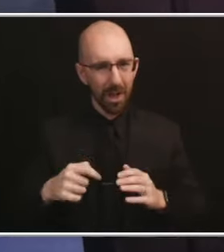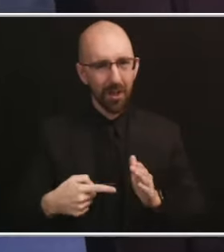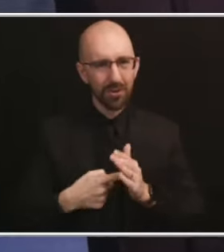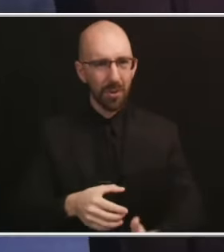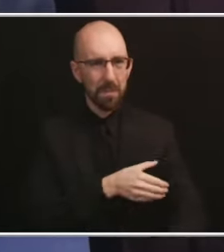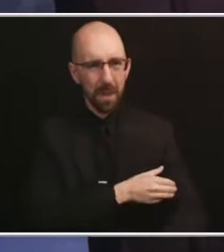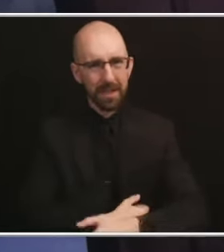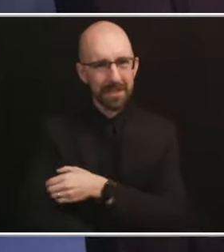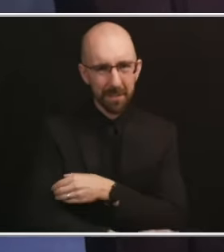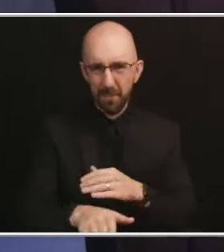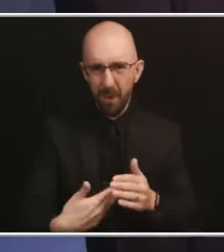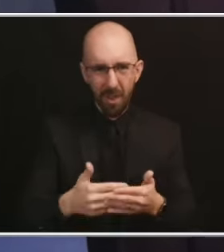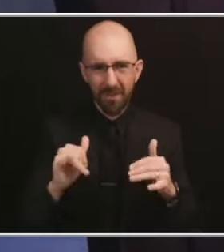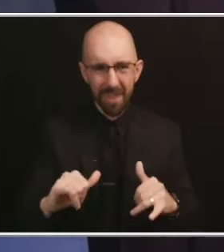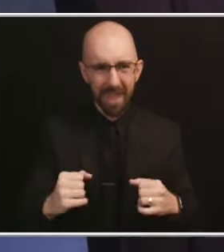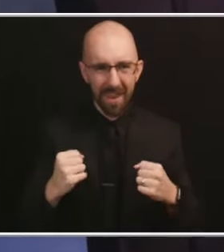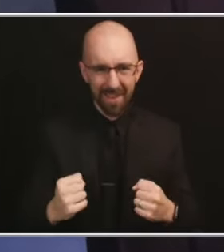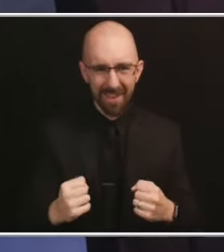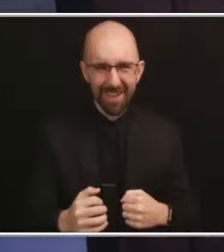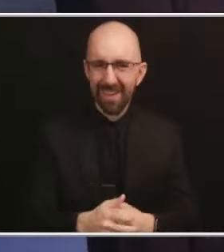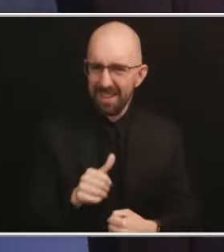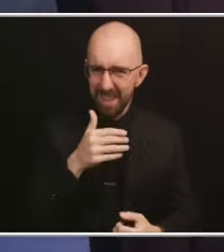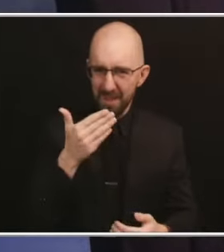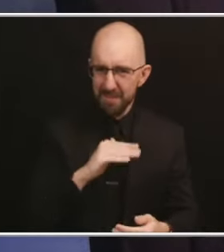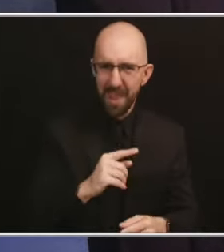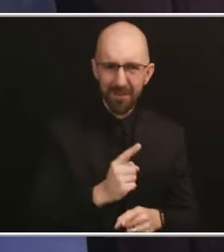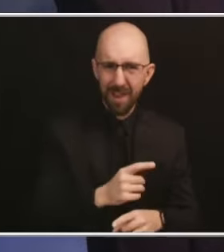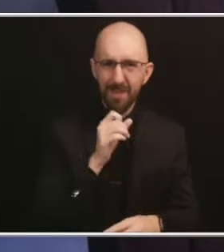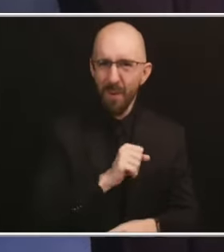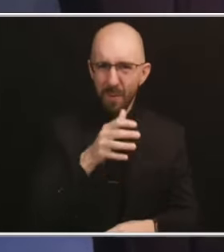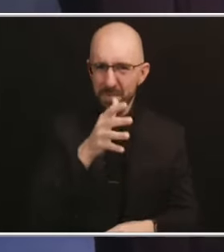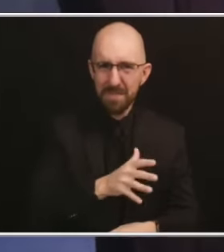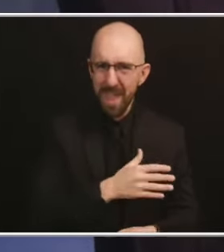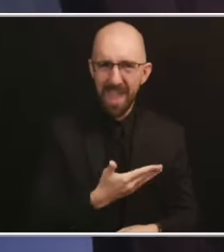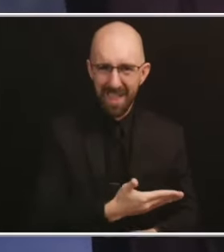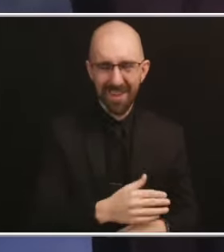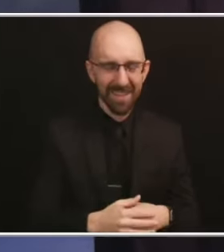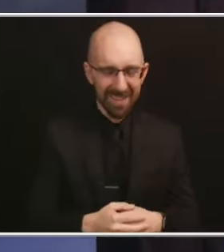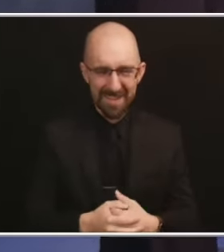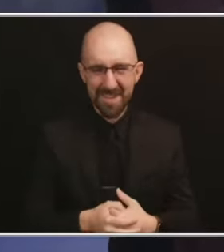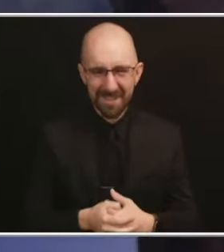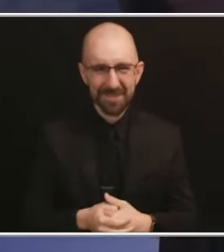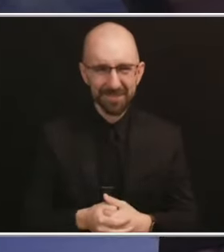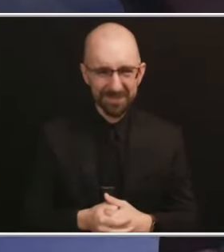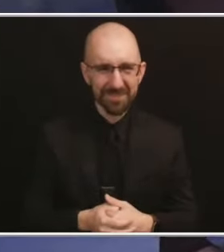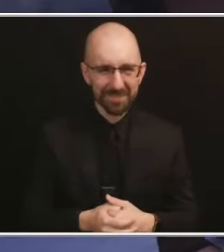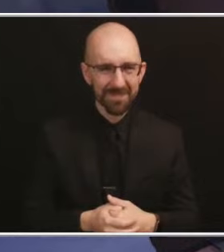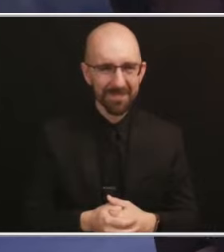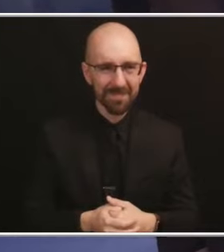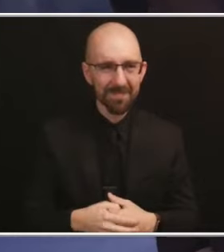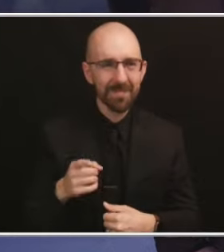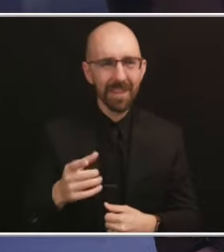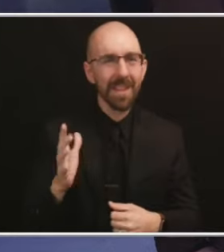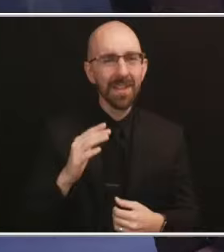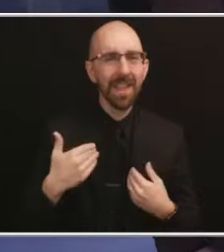that? Woo! Not bad for an old man. Let's go. A few years ago, I may have worn a tighty-whitey. That didn't